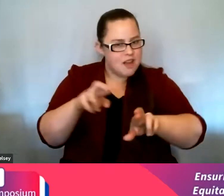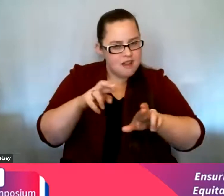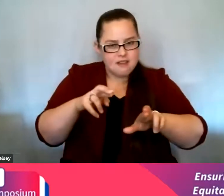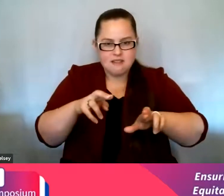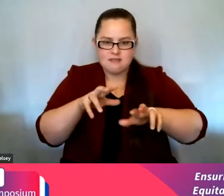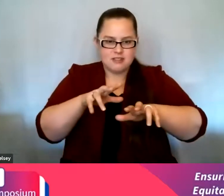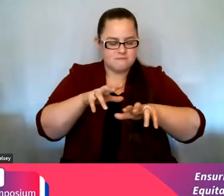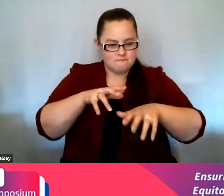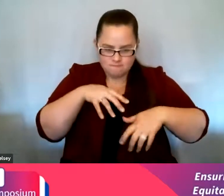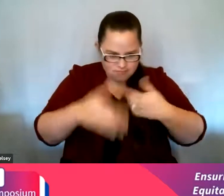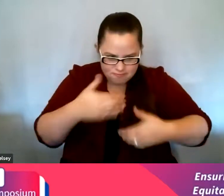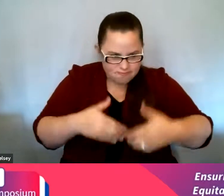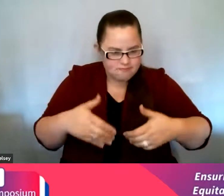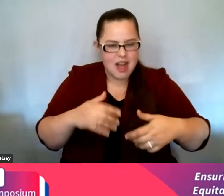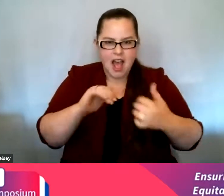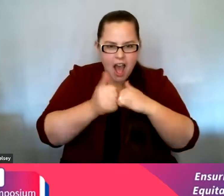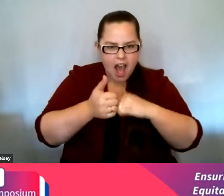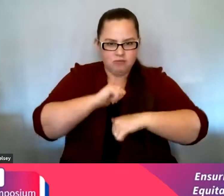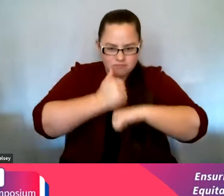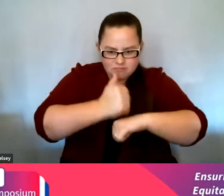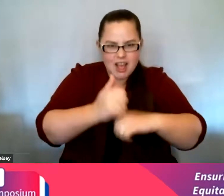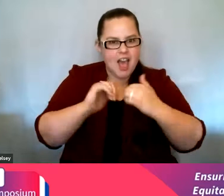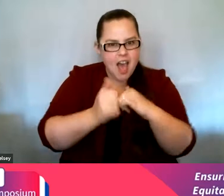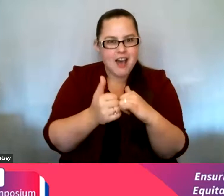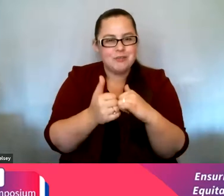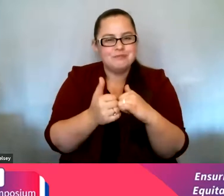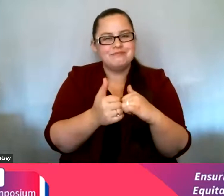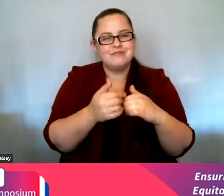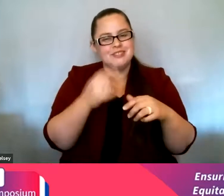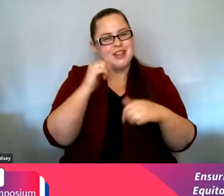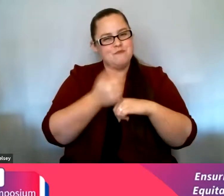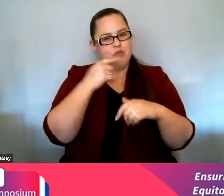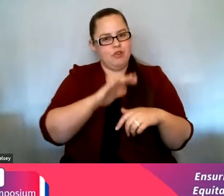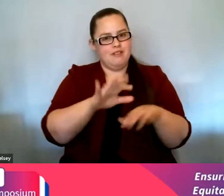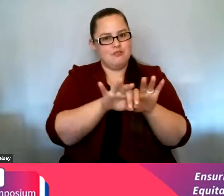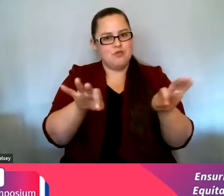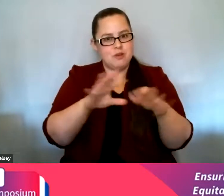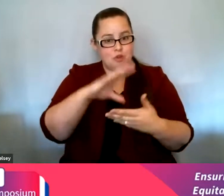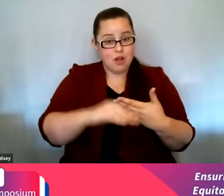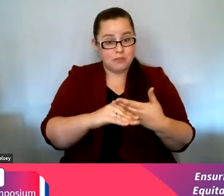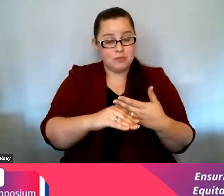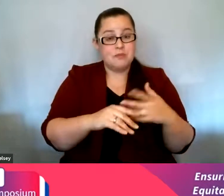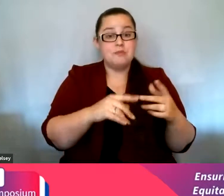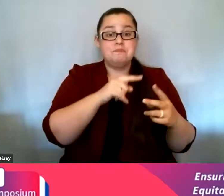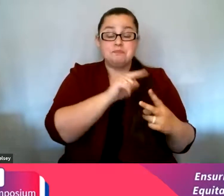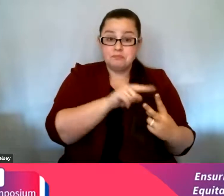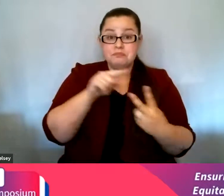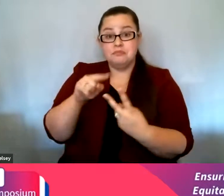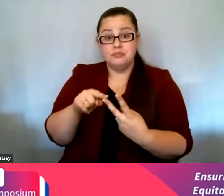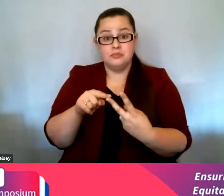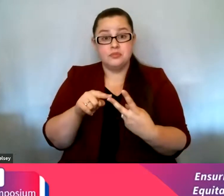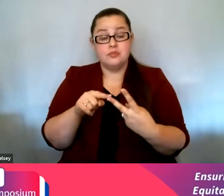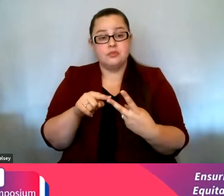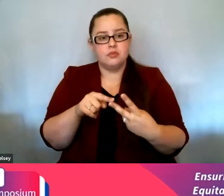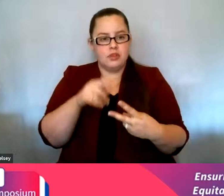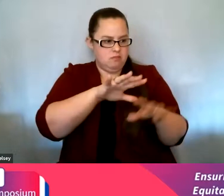of establishing these competency-based education degree programs. But in addition to that, even as we think about the pilot,